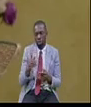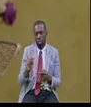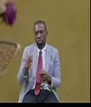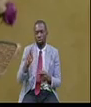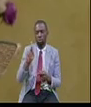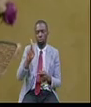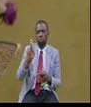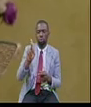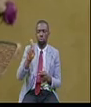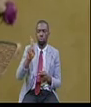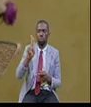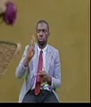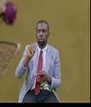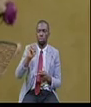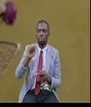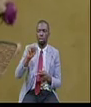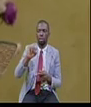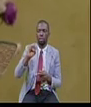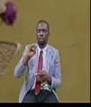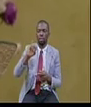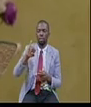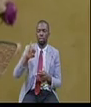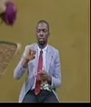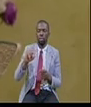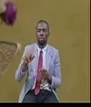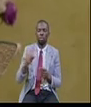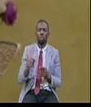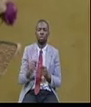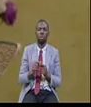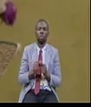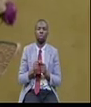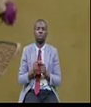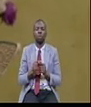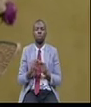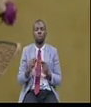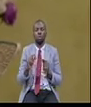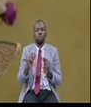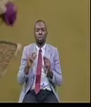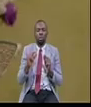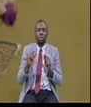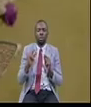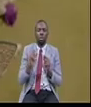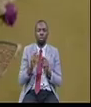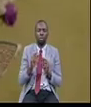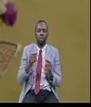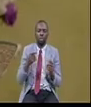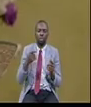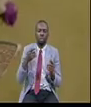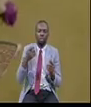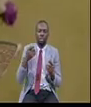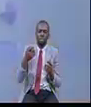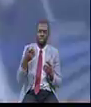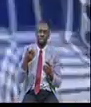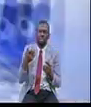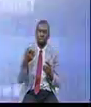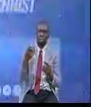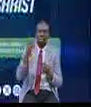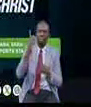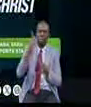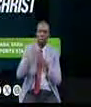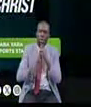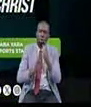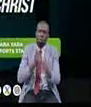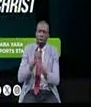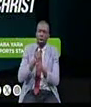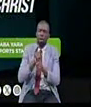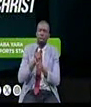Global Crusade with Kumuyi, GCK. This month's edition of our Global Crusade with the